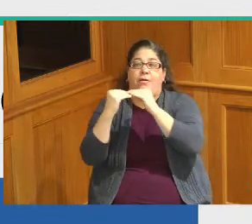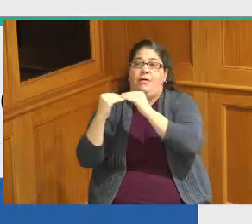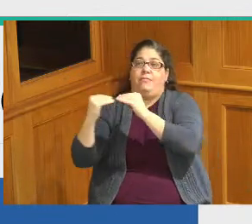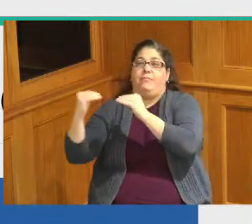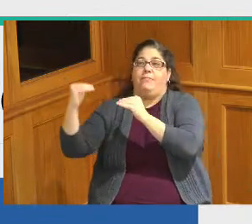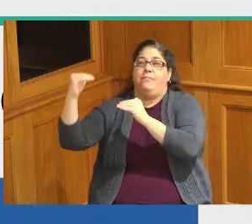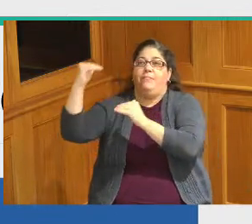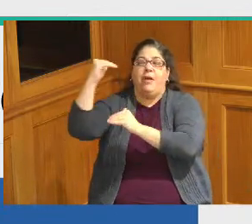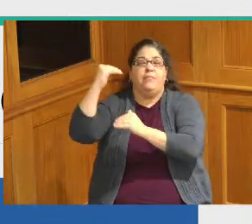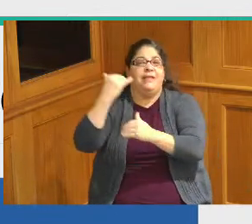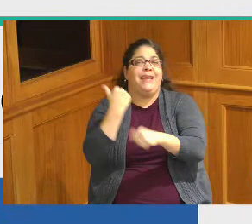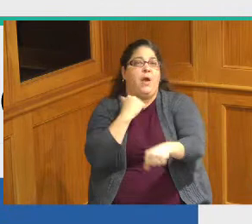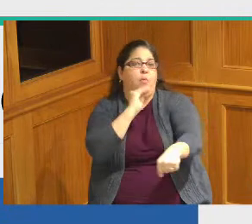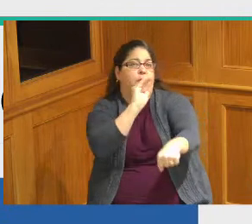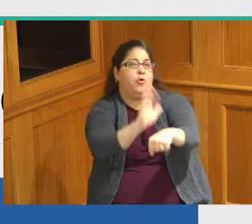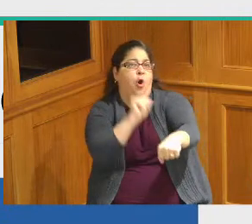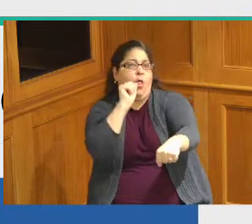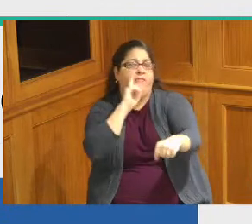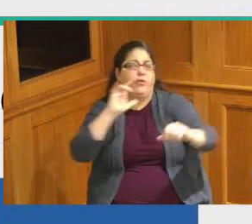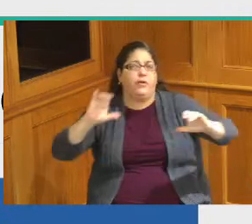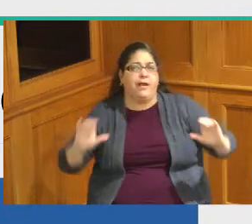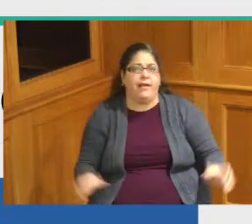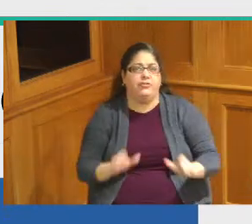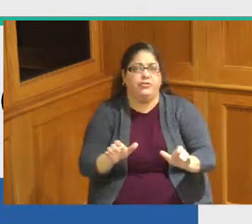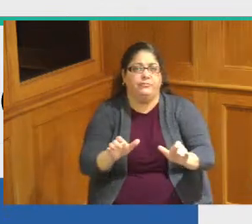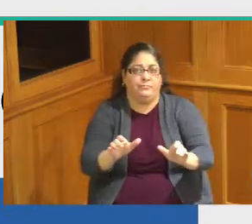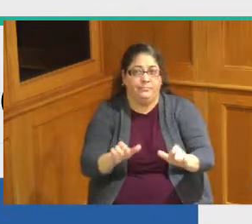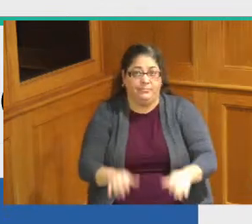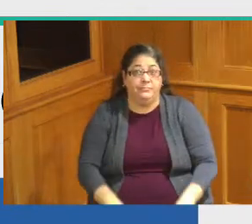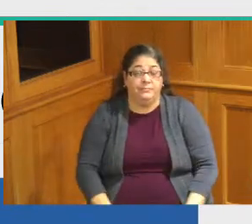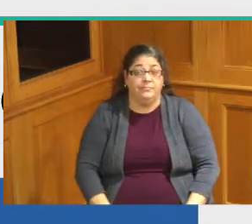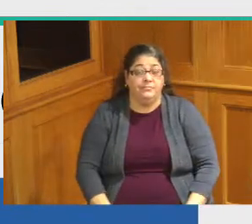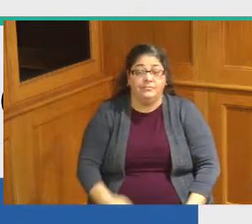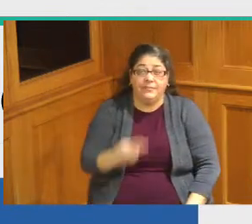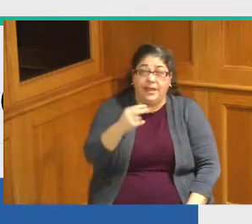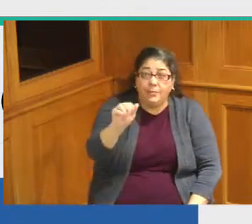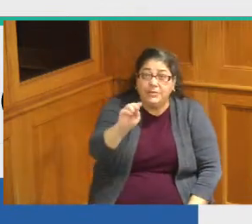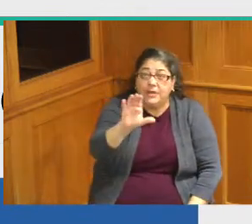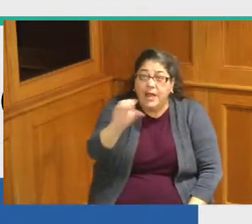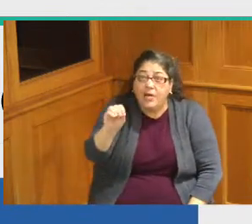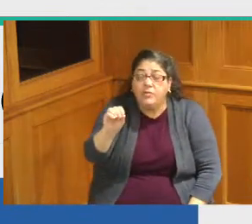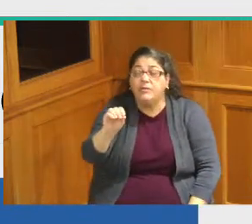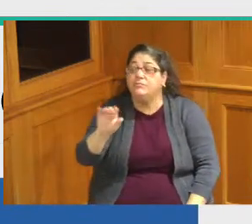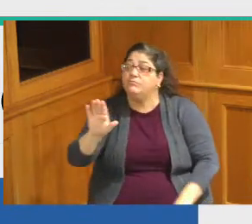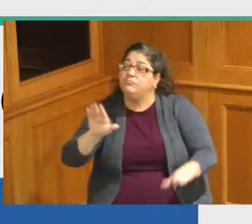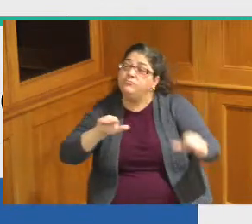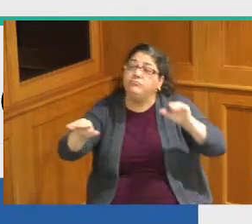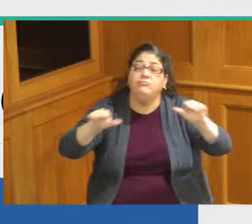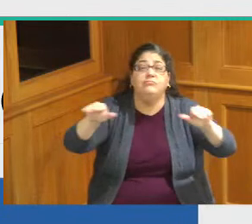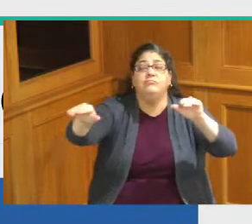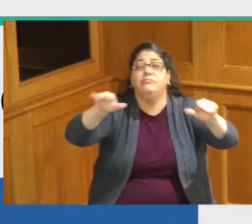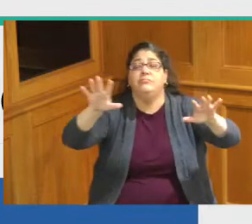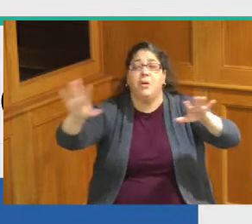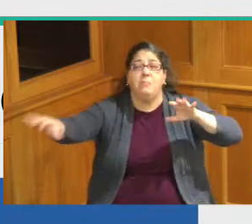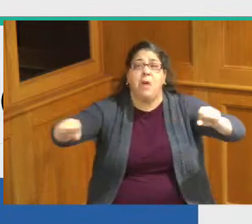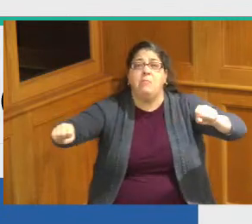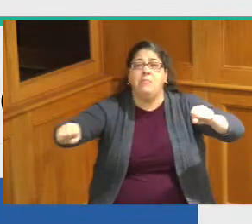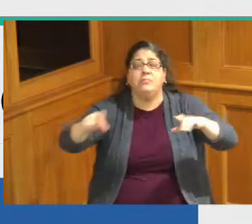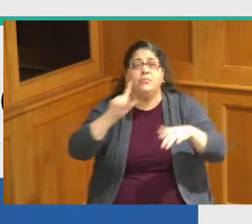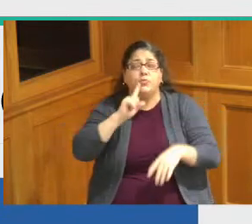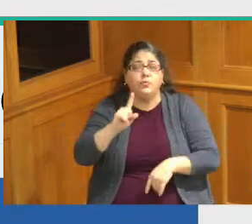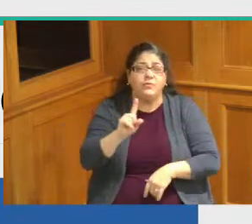calling it a call for action for Hamilton County, for our vendors, for our businesses, for our